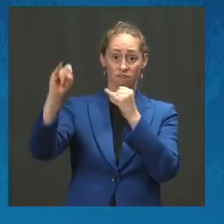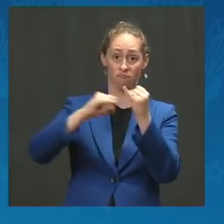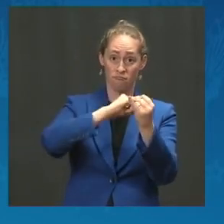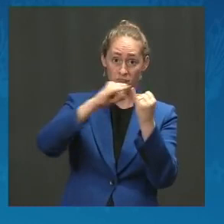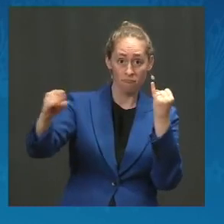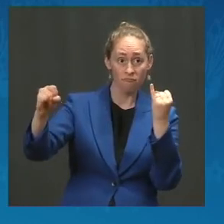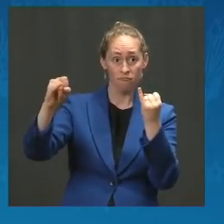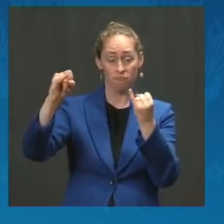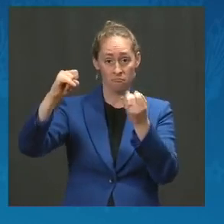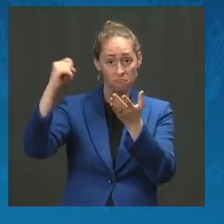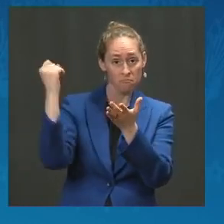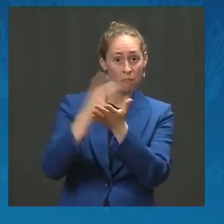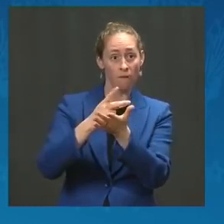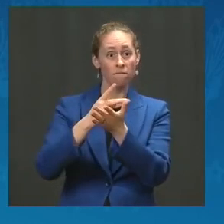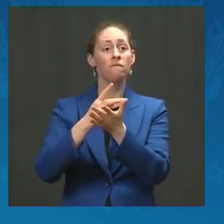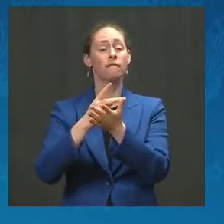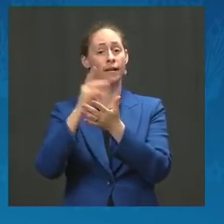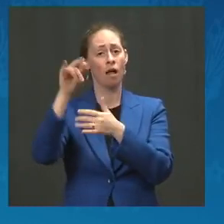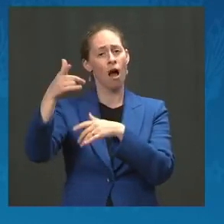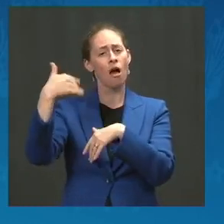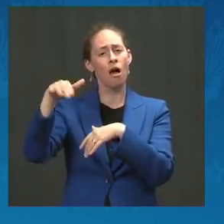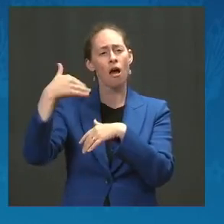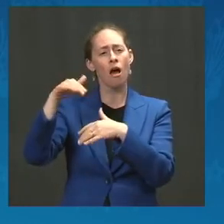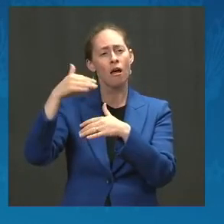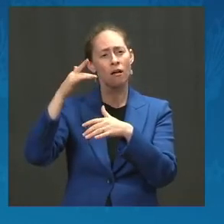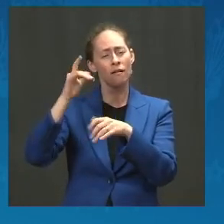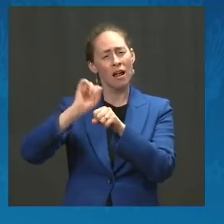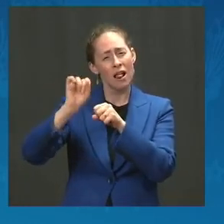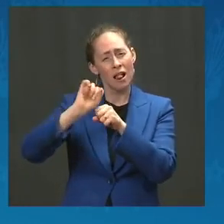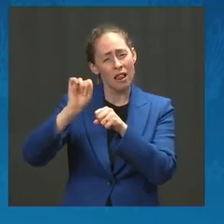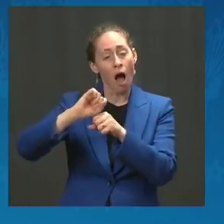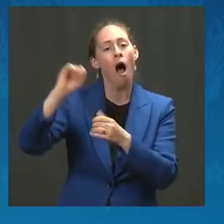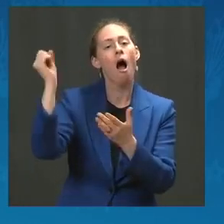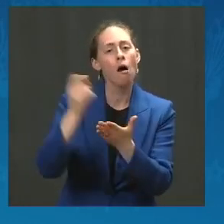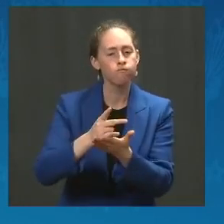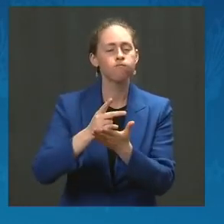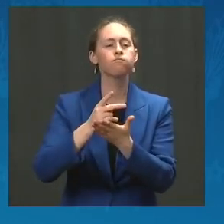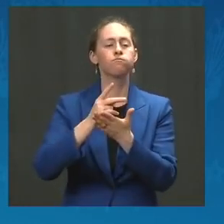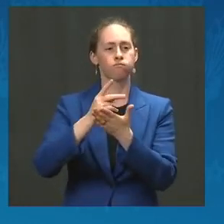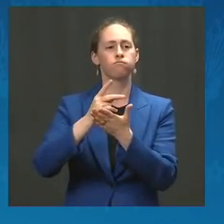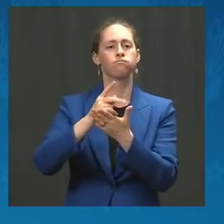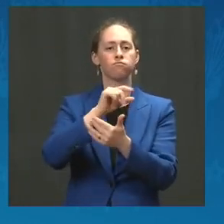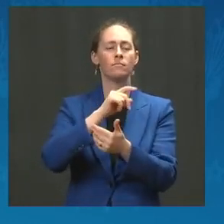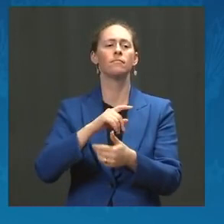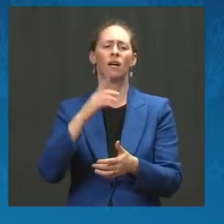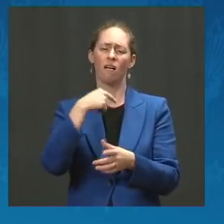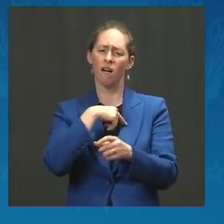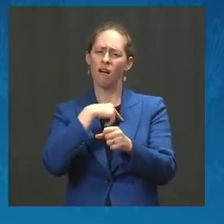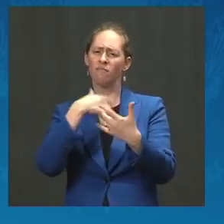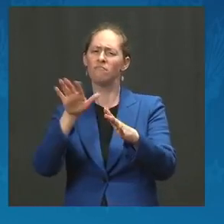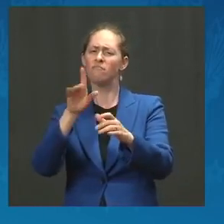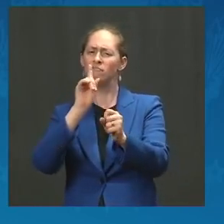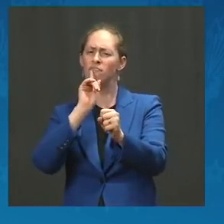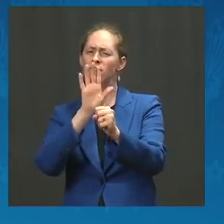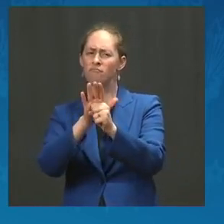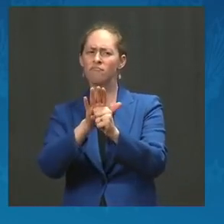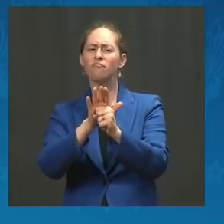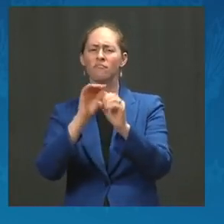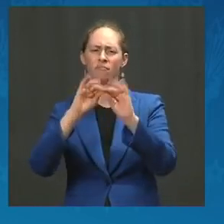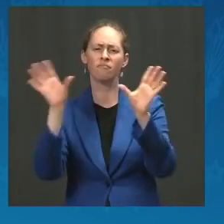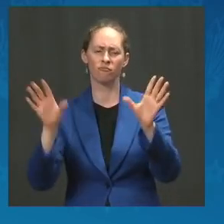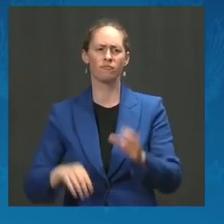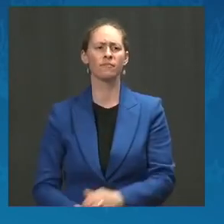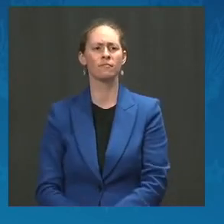lot of work to get there. I made a commitment. I would not tell anyone